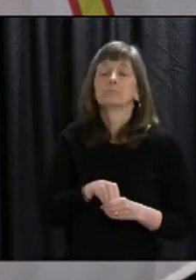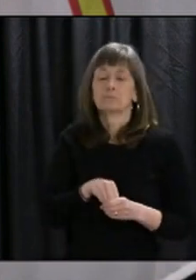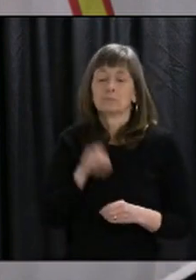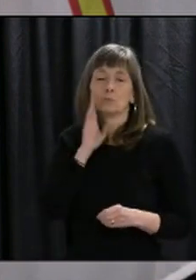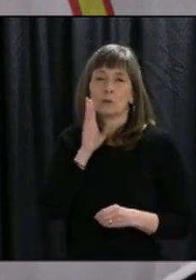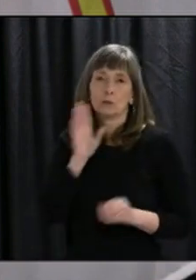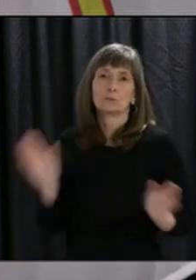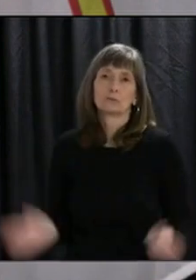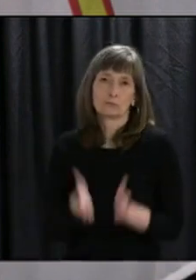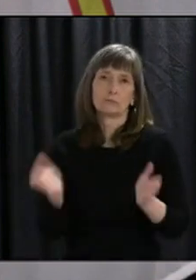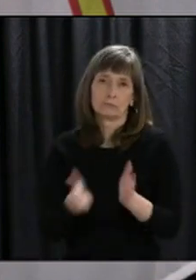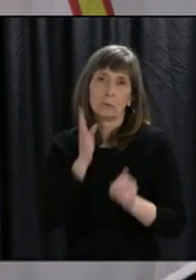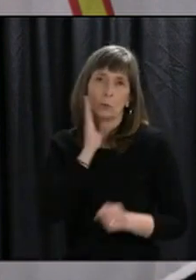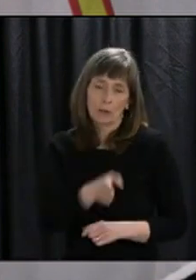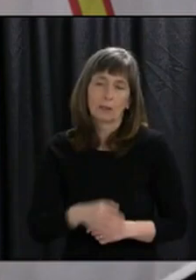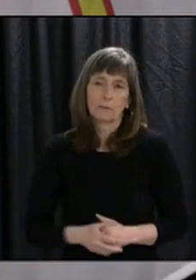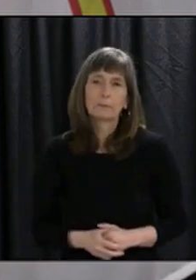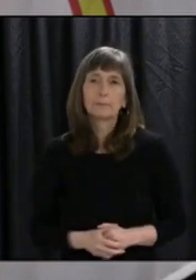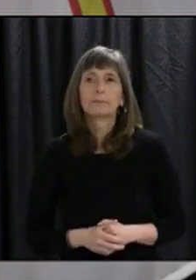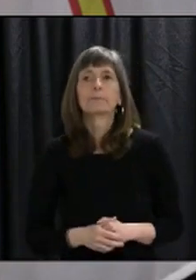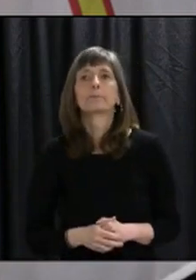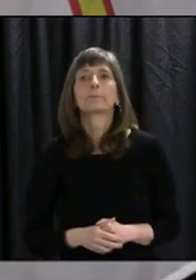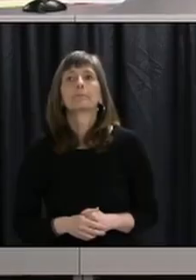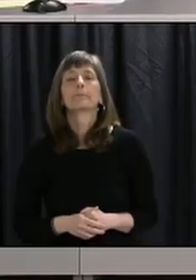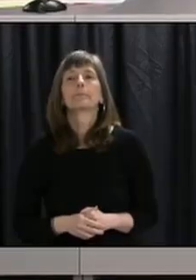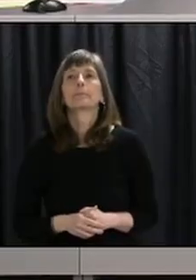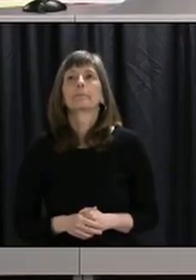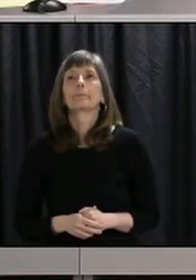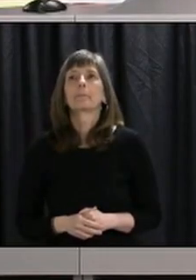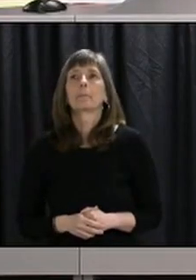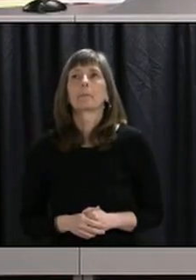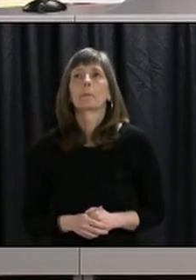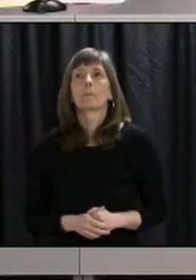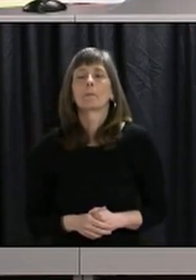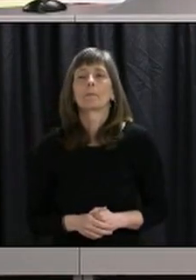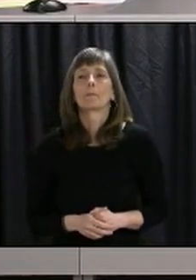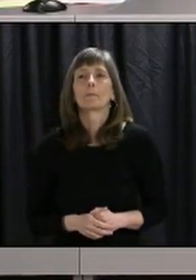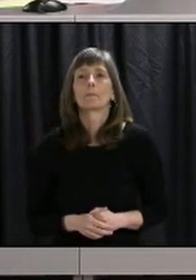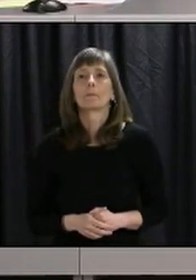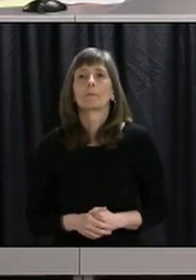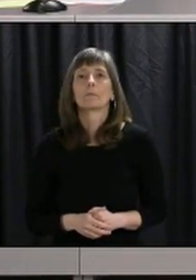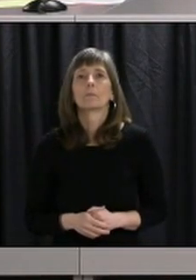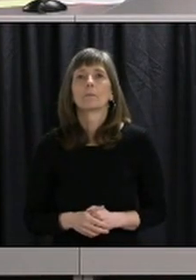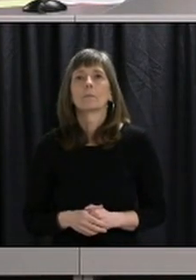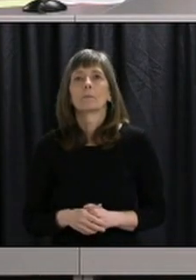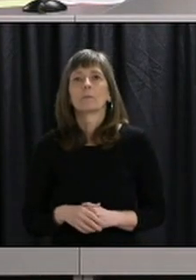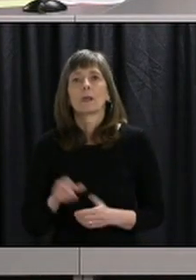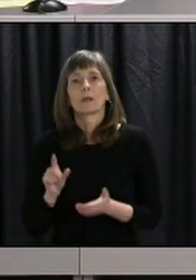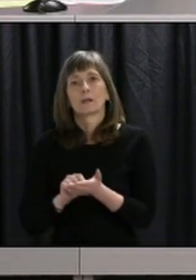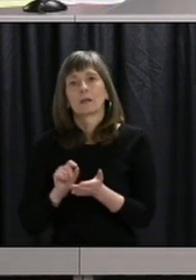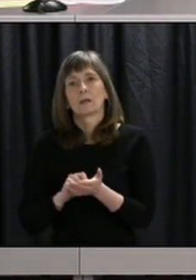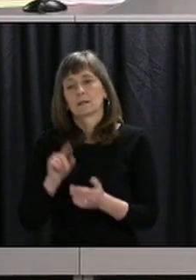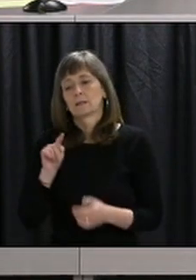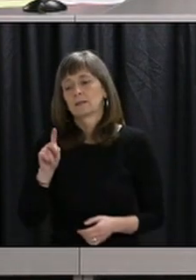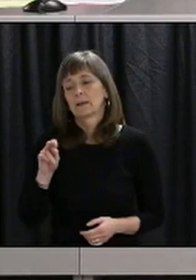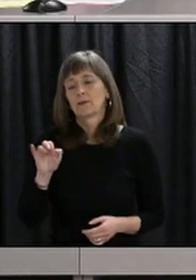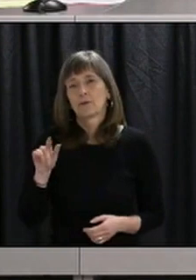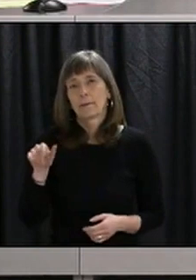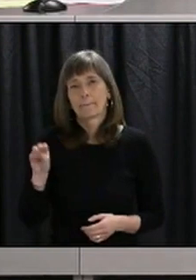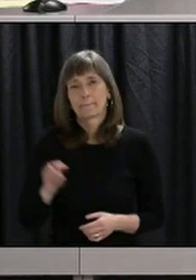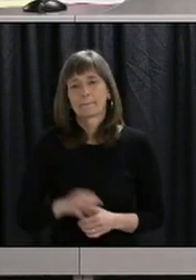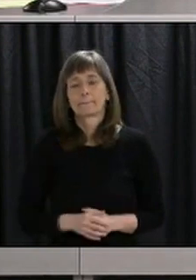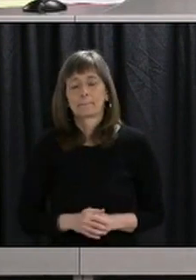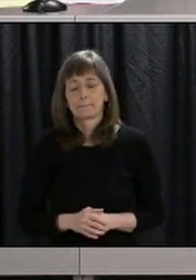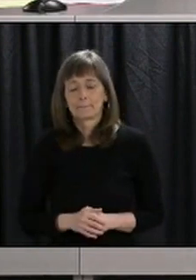Labrador. Thank you. Our next question is from Peter Jackson of The Telegram. Please go ahead.